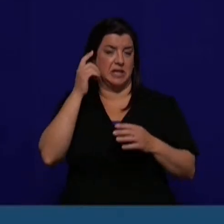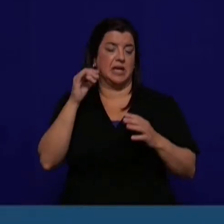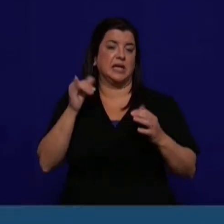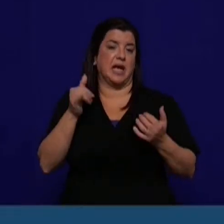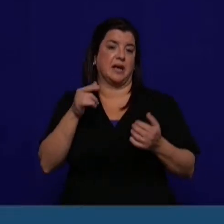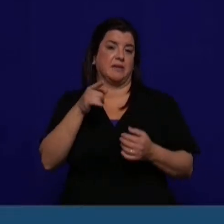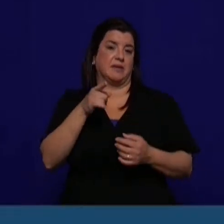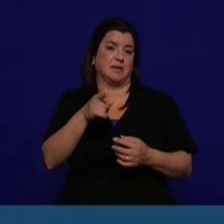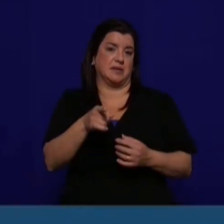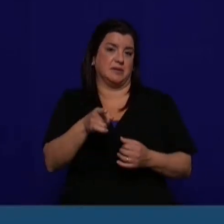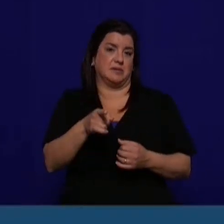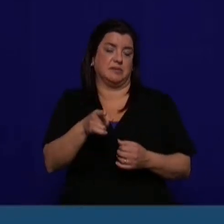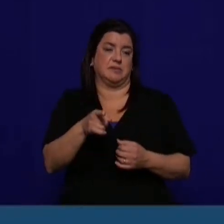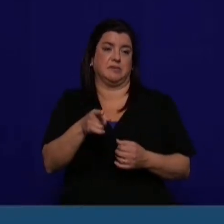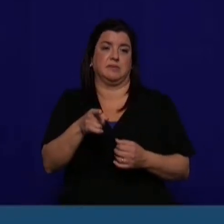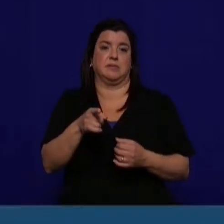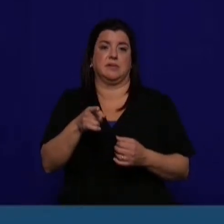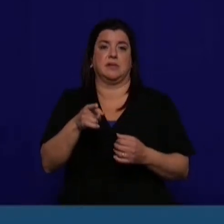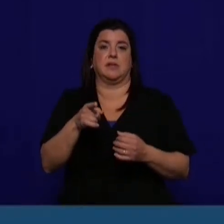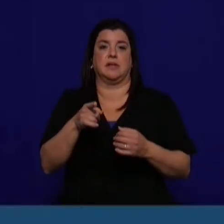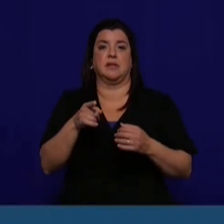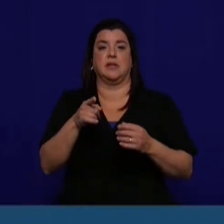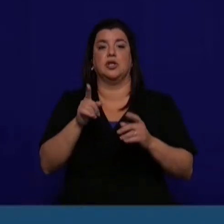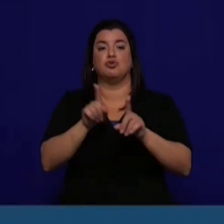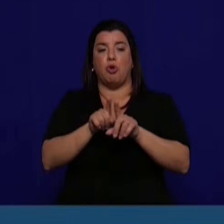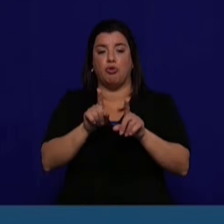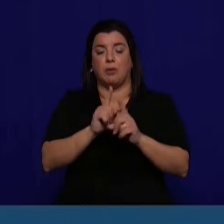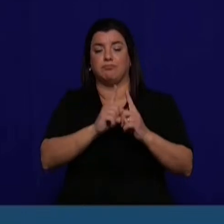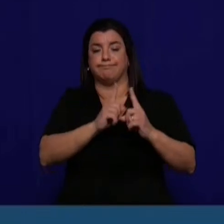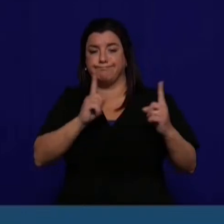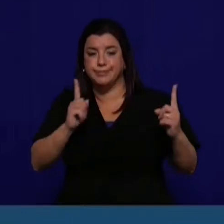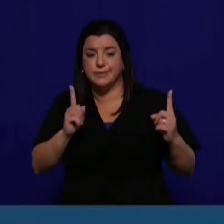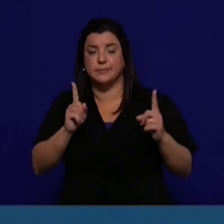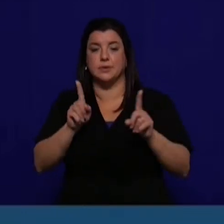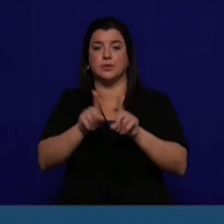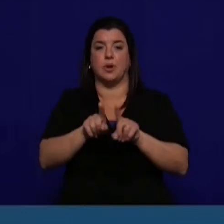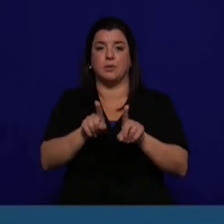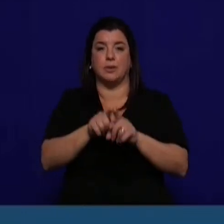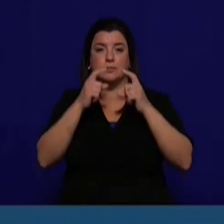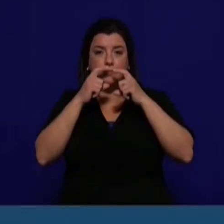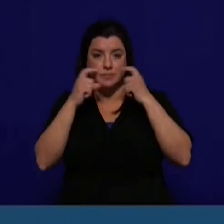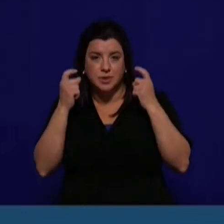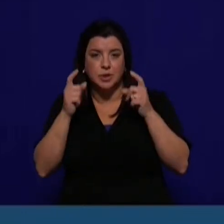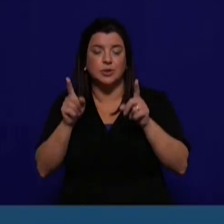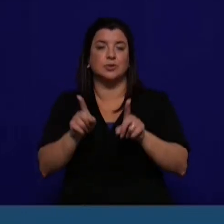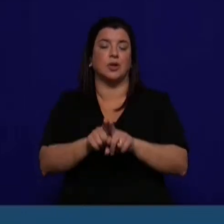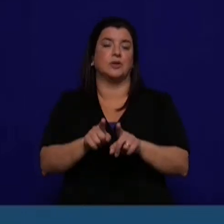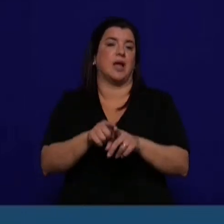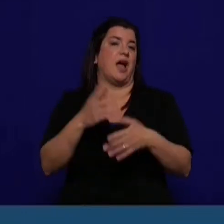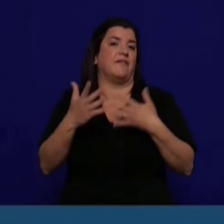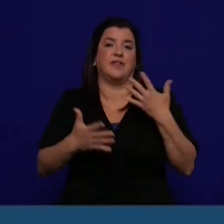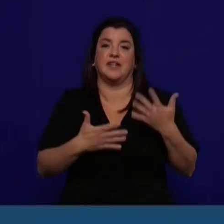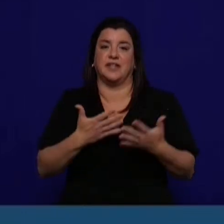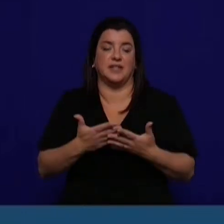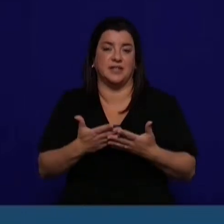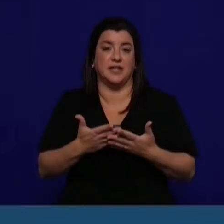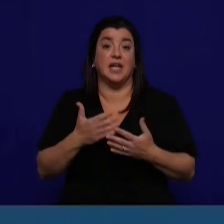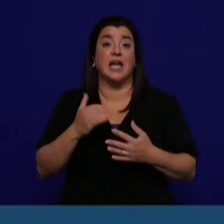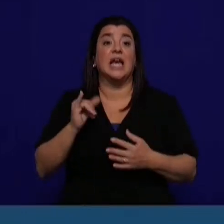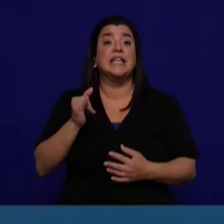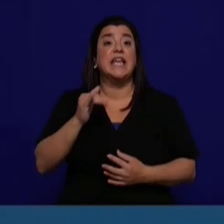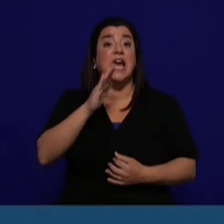għandek li l-prevenzjoni xorta tibqa' hemmhekk. Allura it-tfal importanti li jekk ikollhom xi sintomi